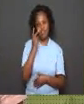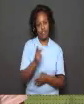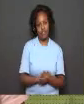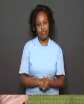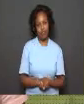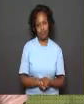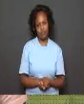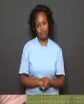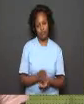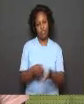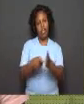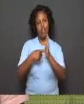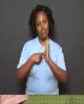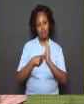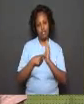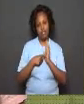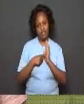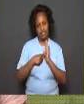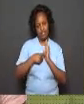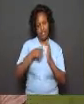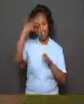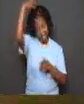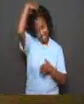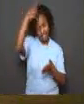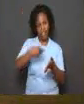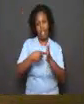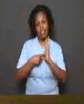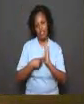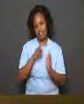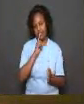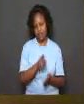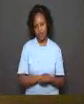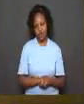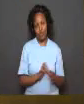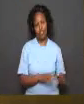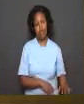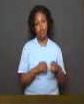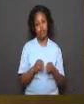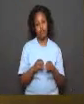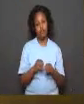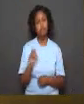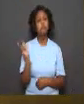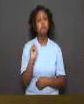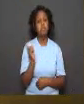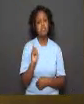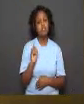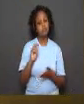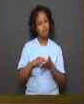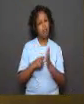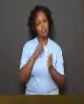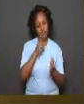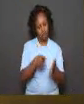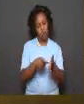the accountability of the government. Students, what does